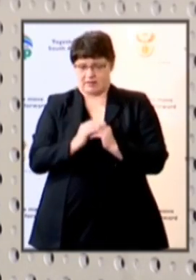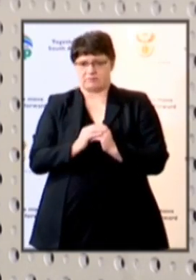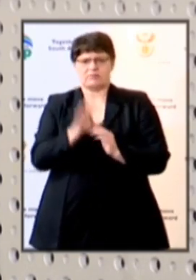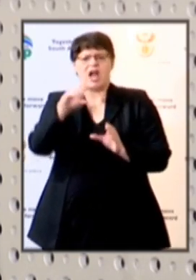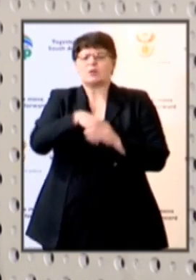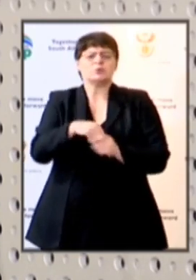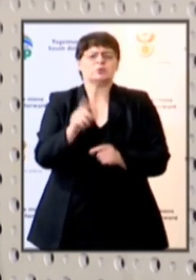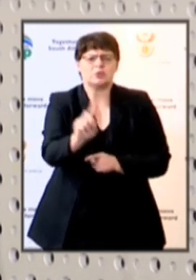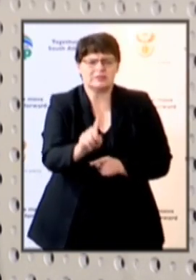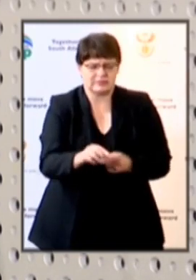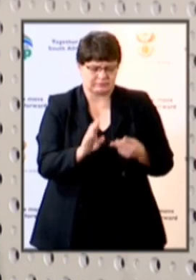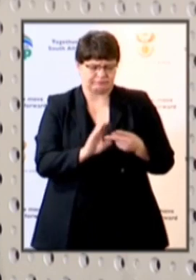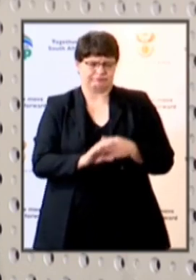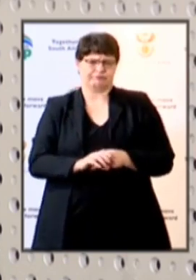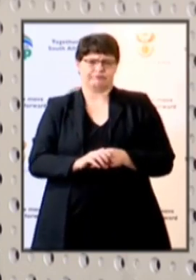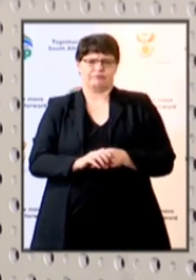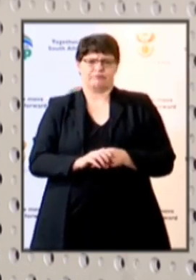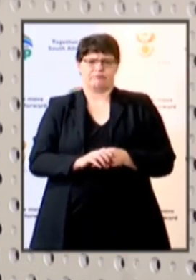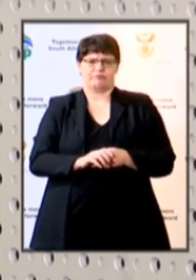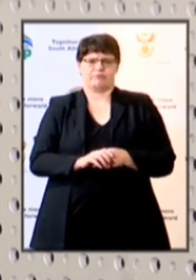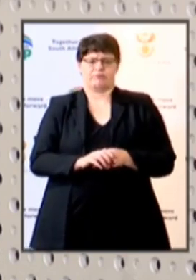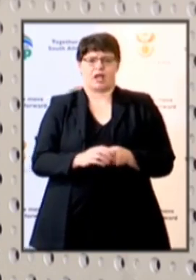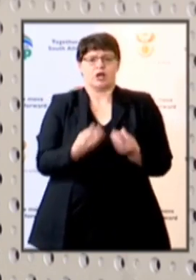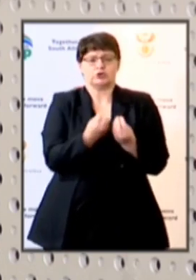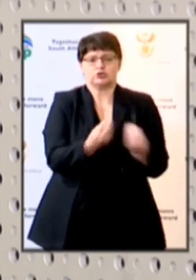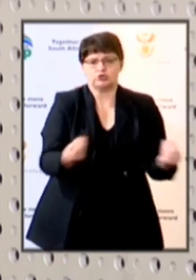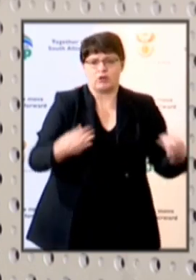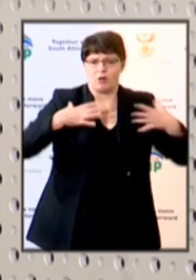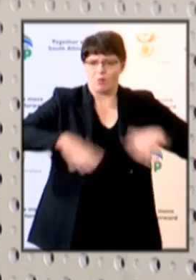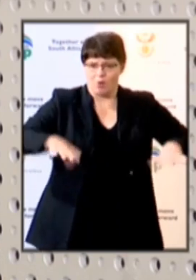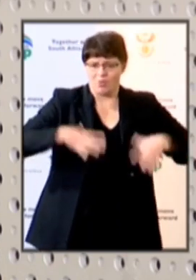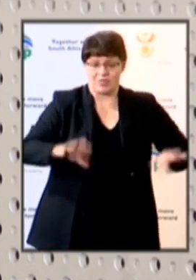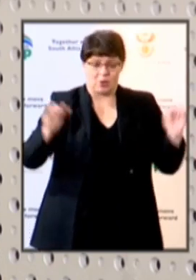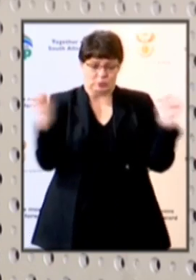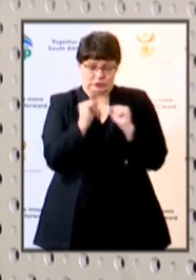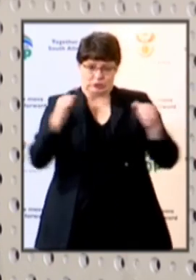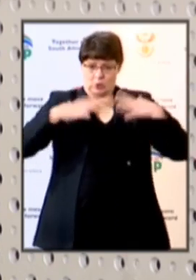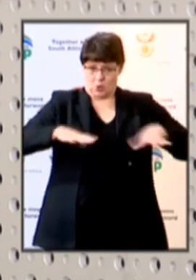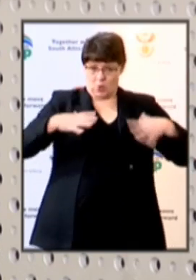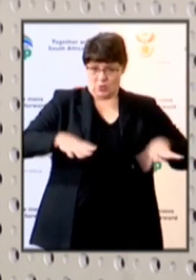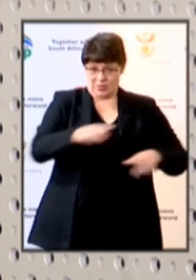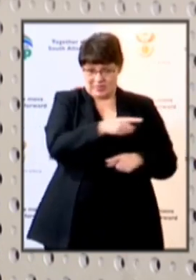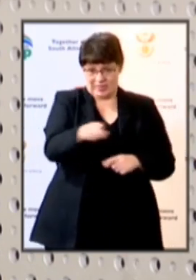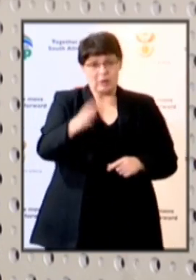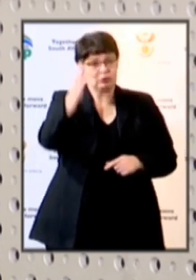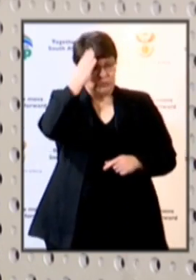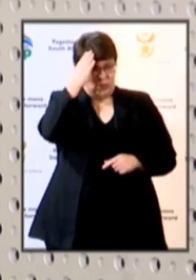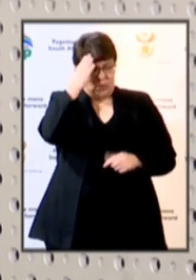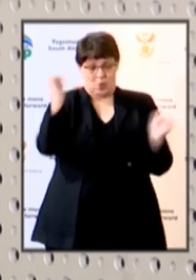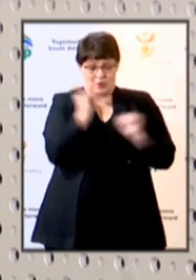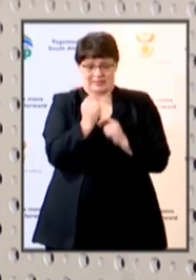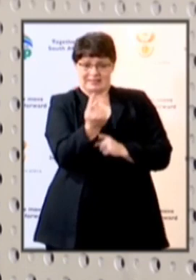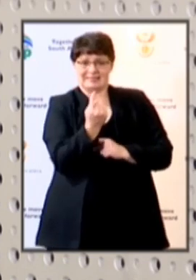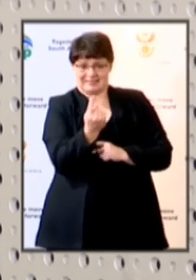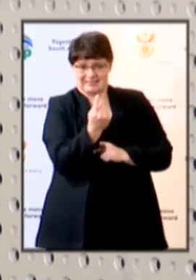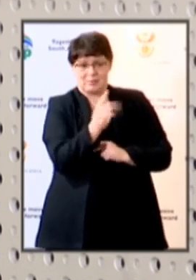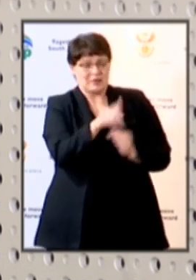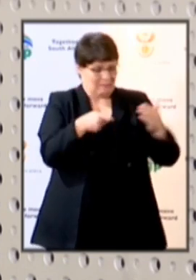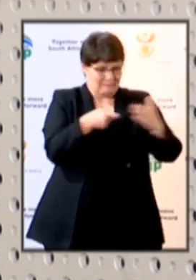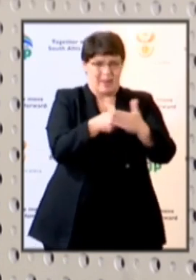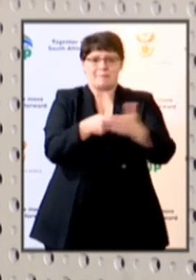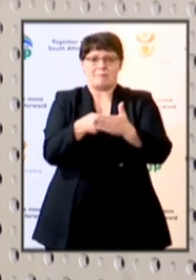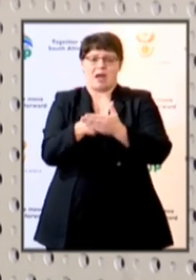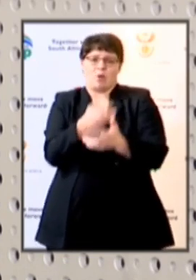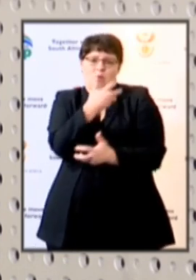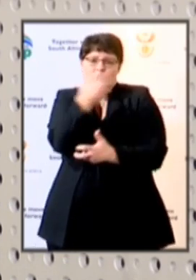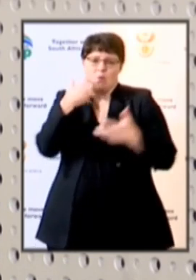following sectors: children's clothing and winter clothing. We know how important it is for families to be able to